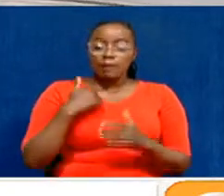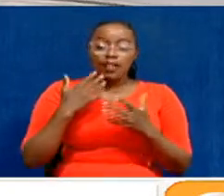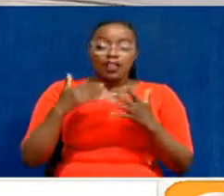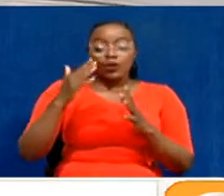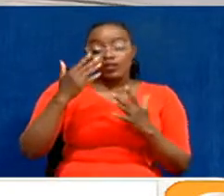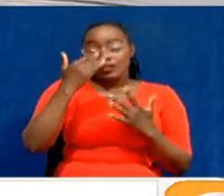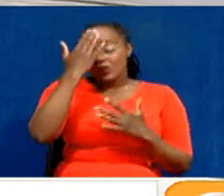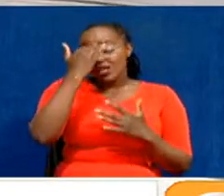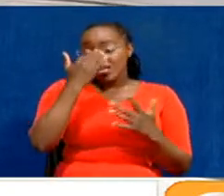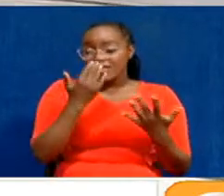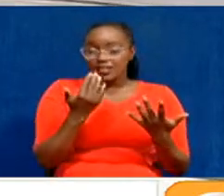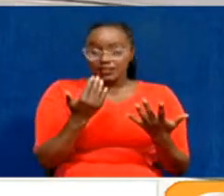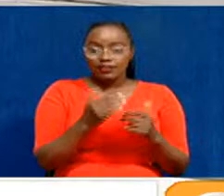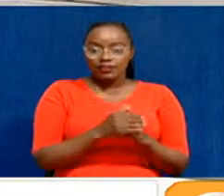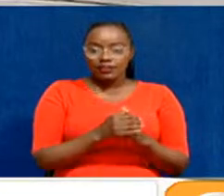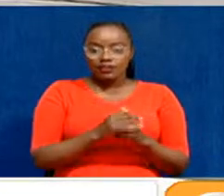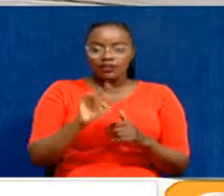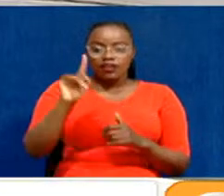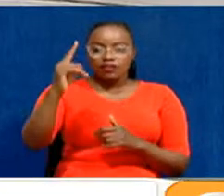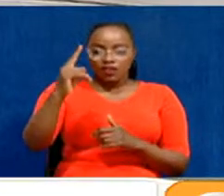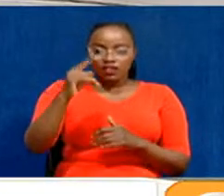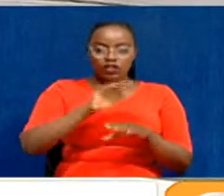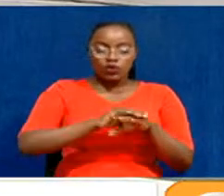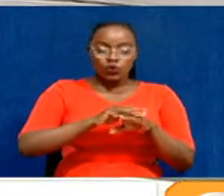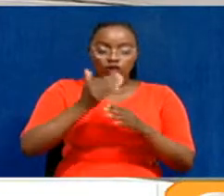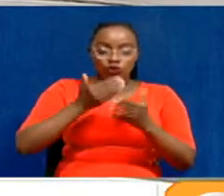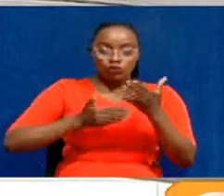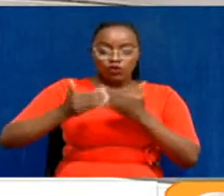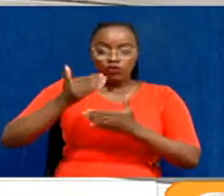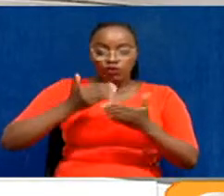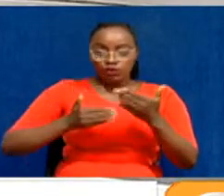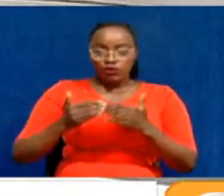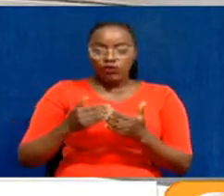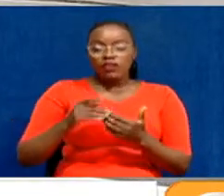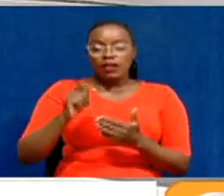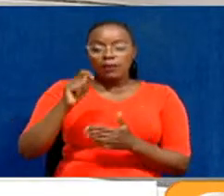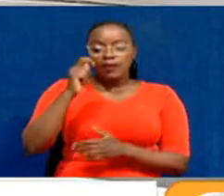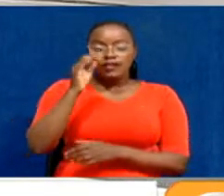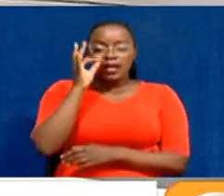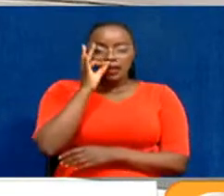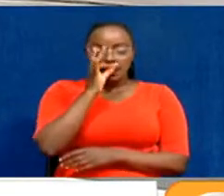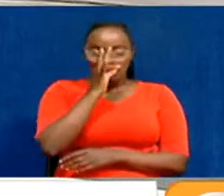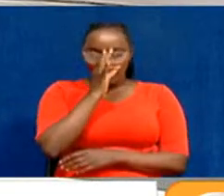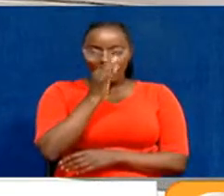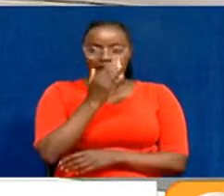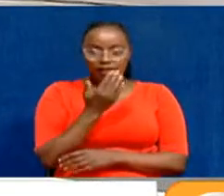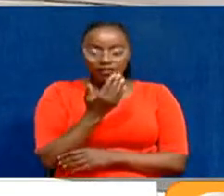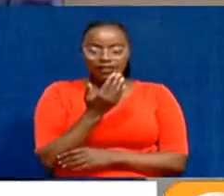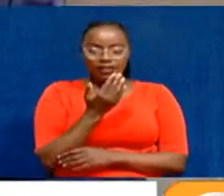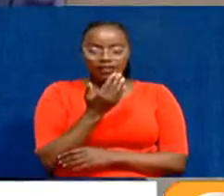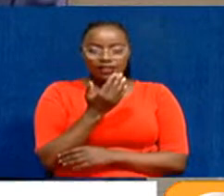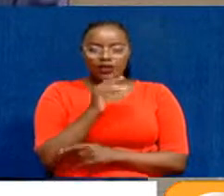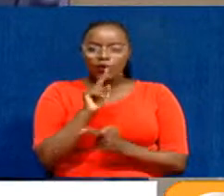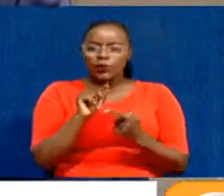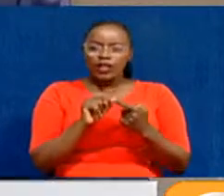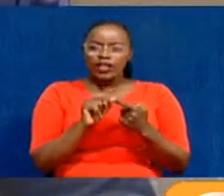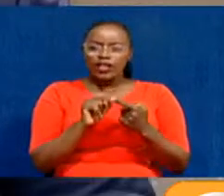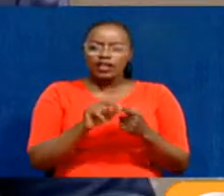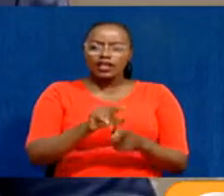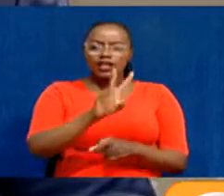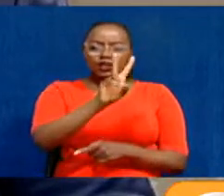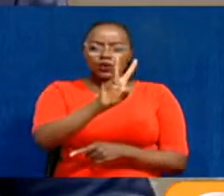loss because my first proper interaction with President Mwai Kibaki, the late, was